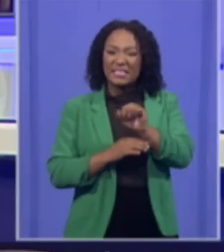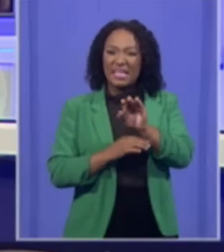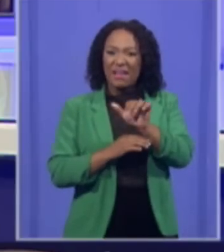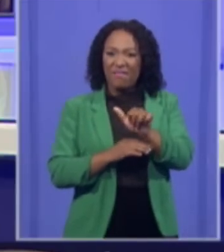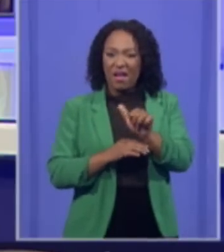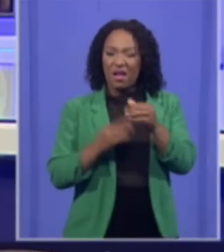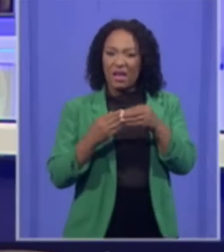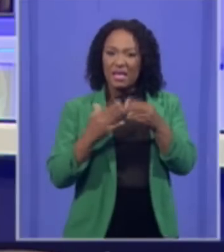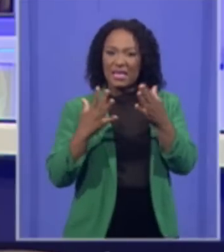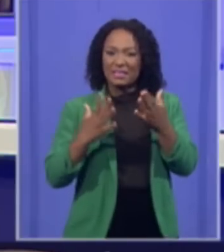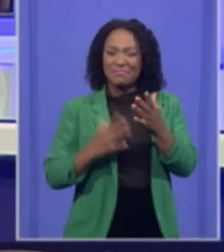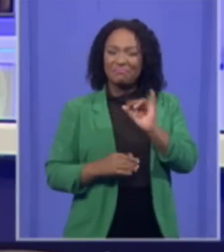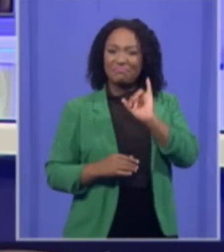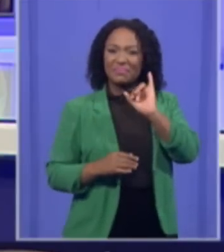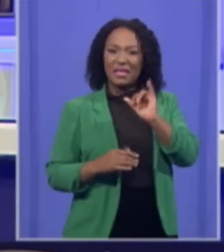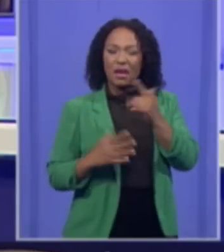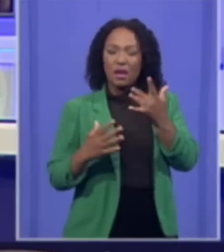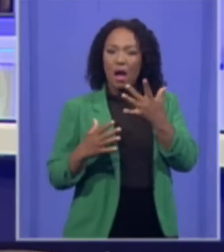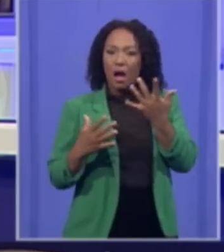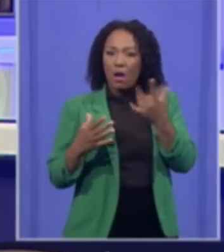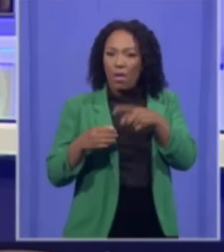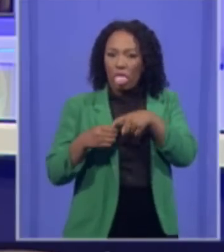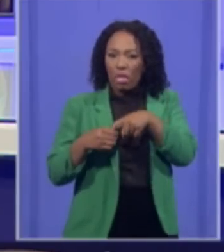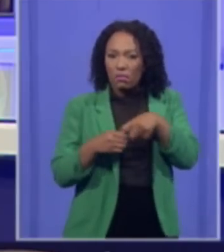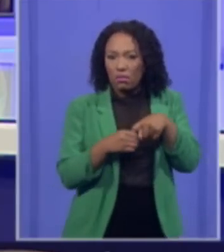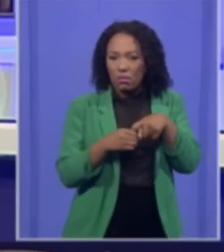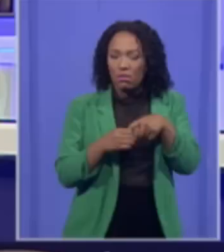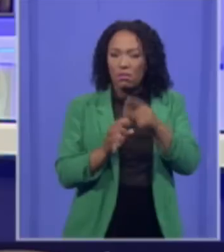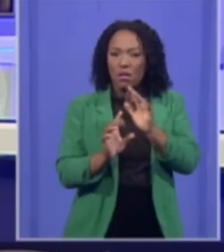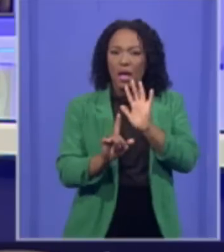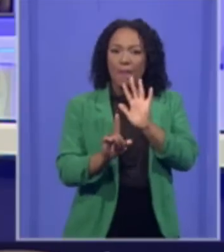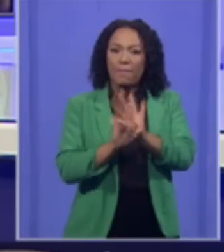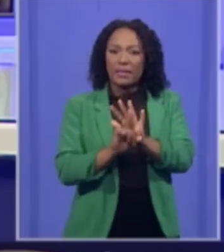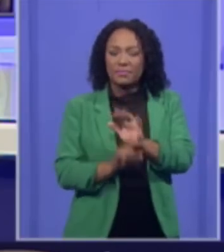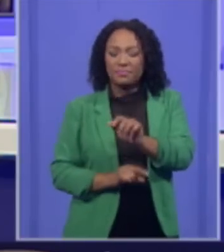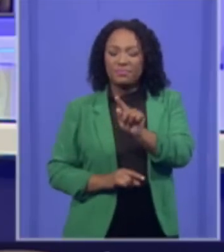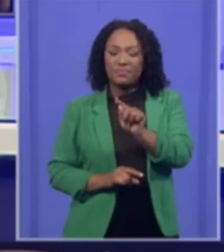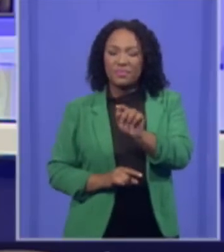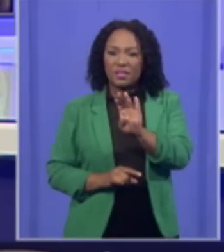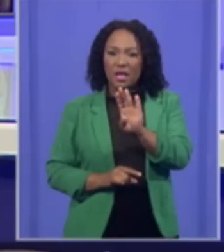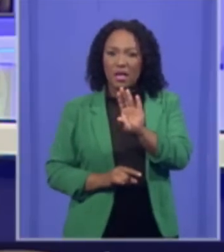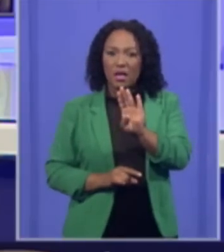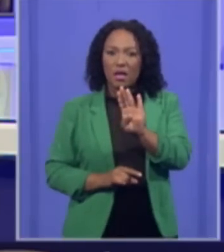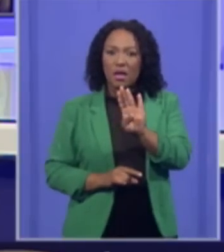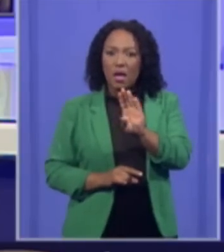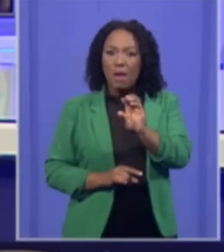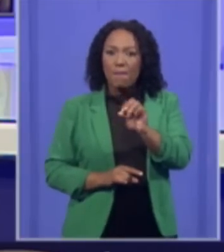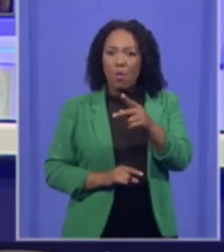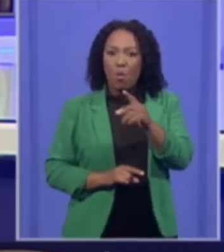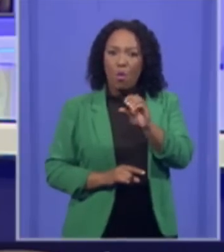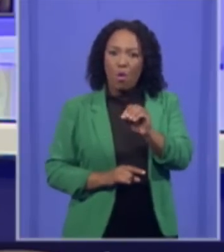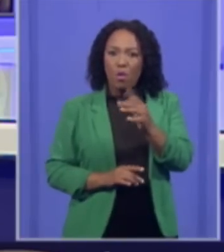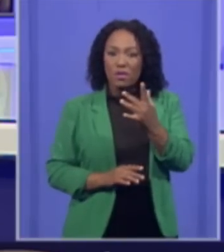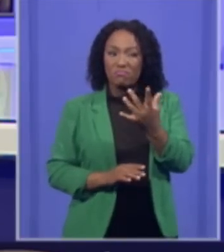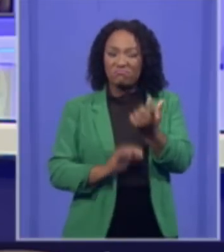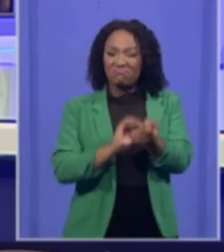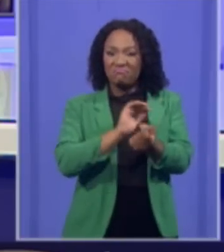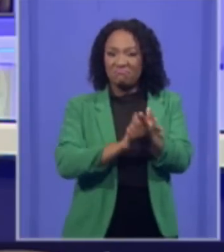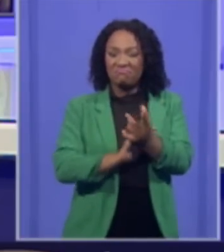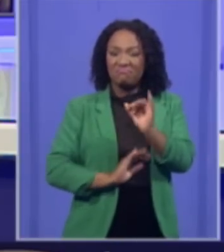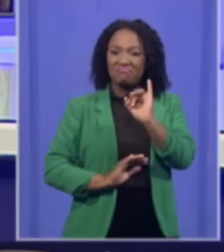gona go hlotšego majiša dihlong ao a amago sebapadi Teboho Mokoena le liru le leso leo le